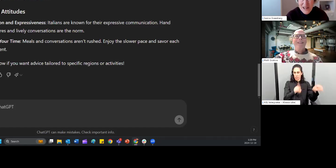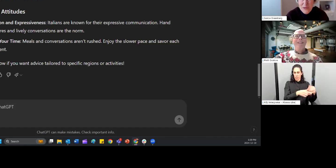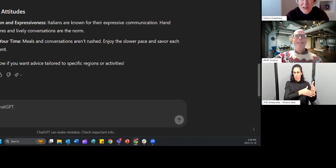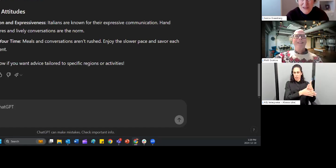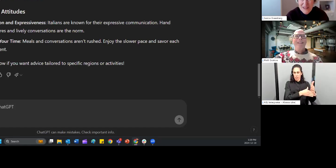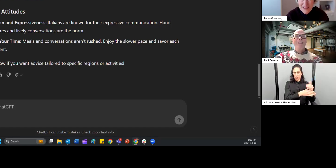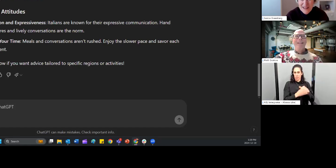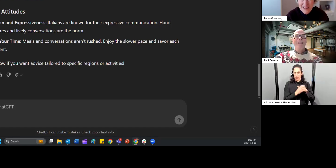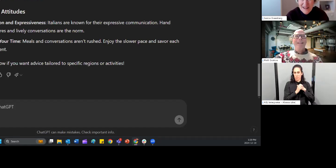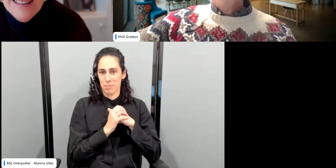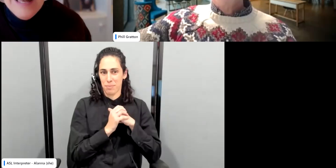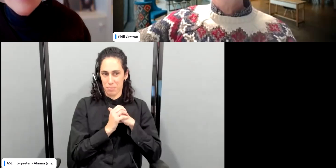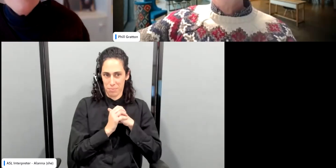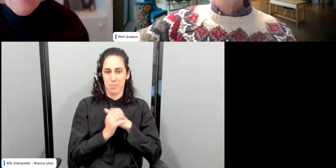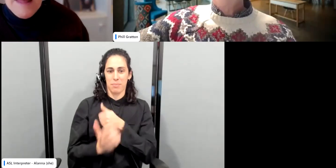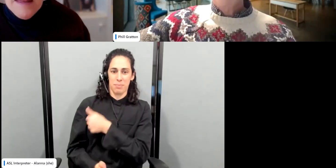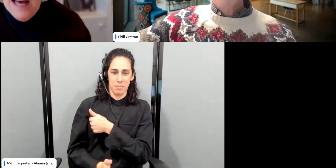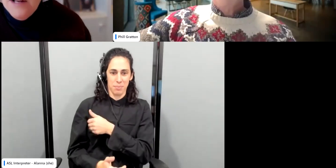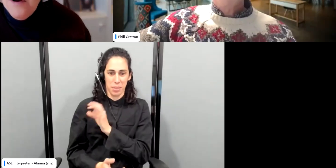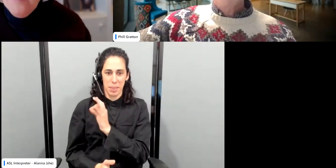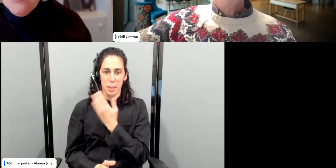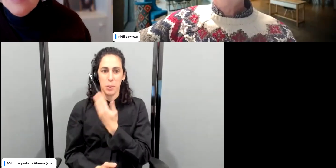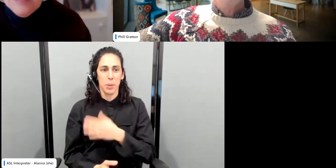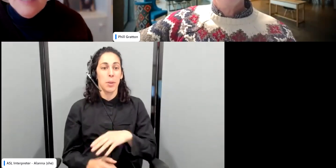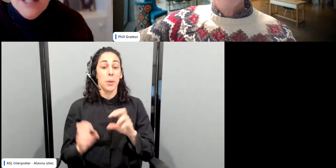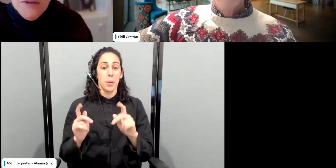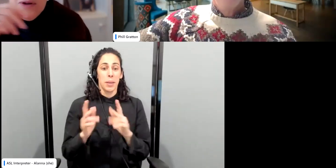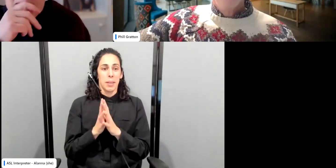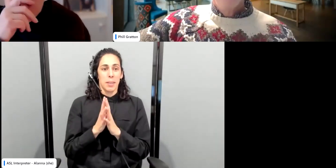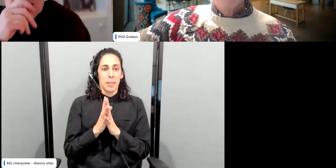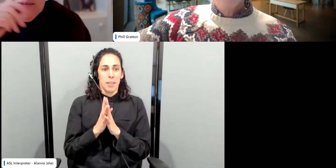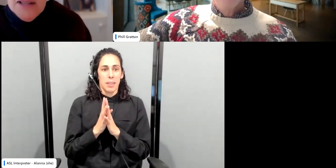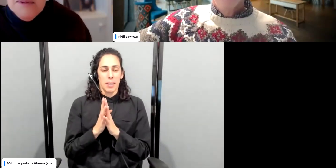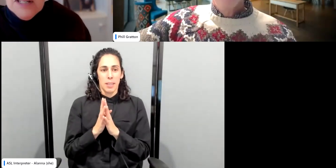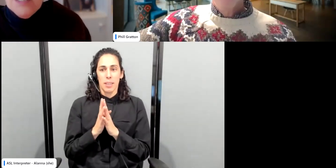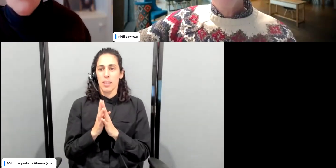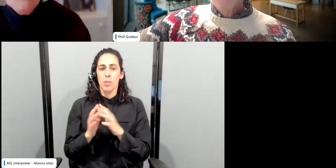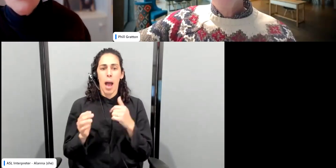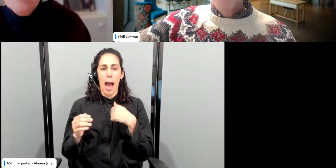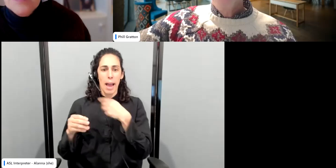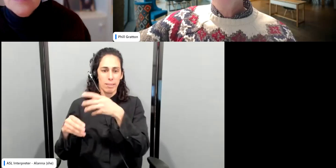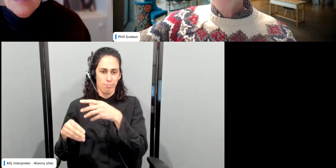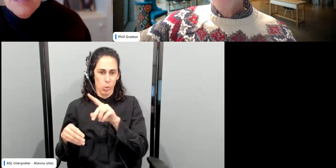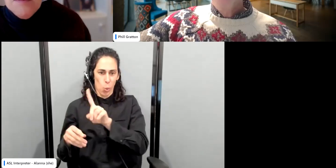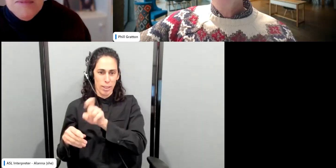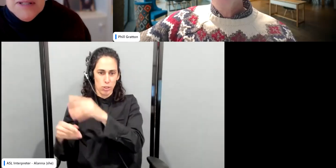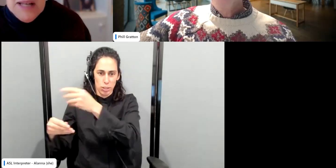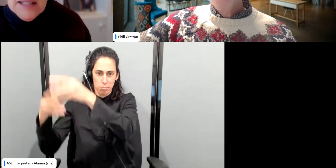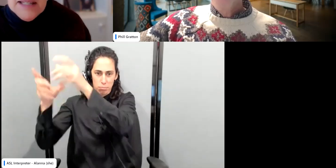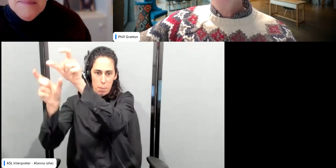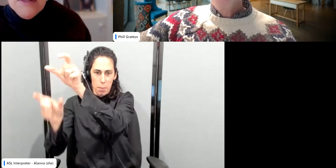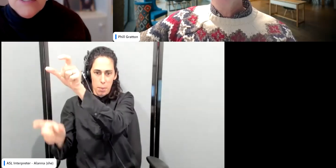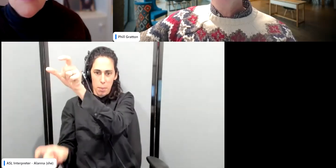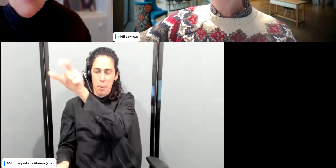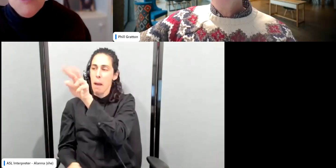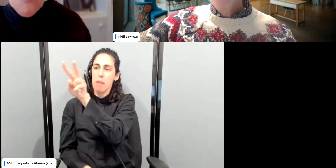you stop share, Phil? Doing it now. Yeah, no, I was just glancing through the questions, and one of them was an interesting one because someone was